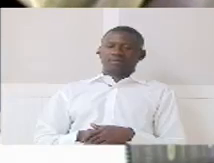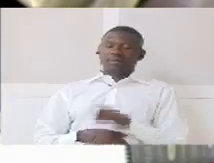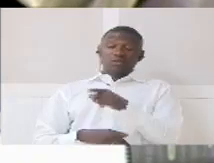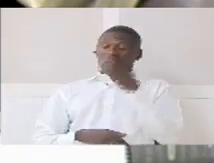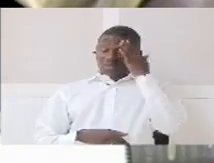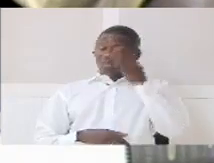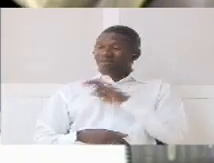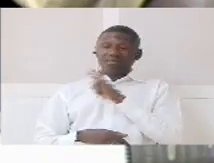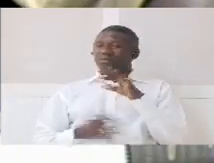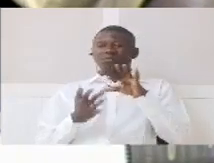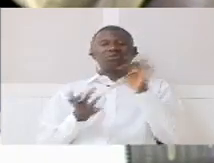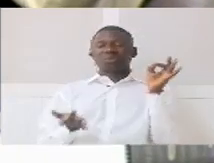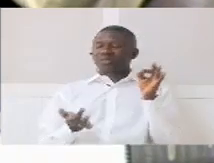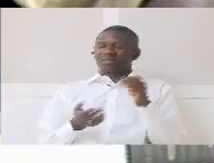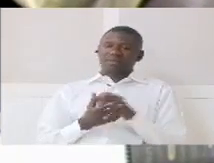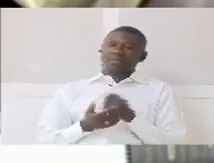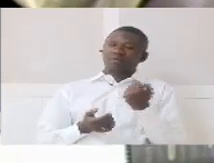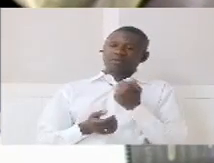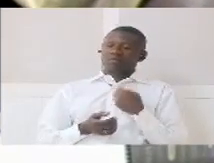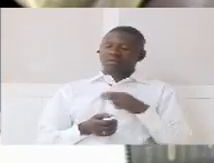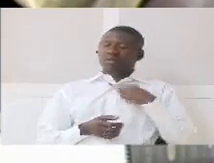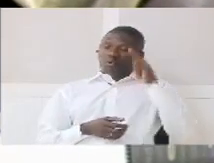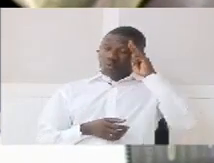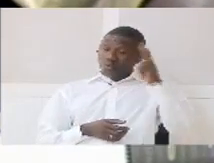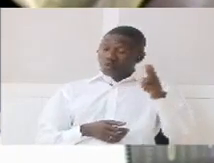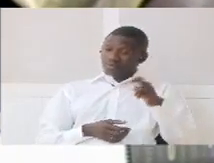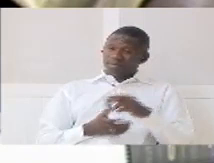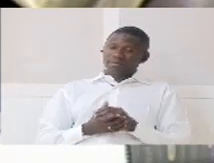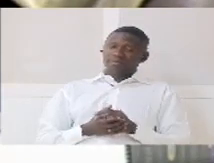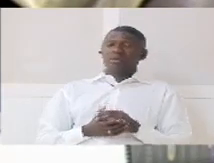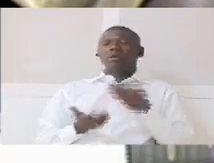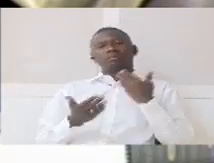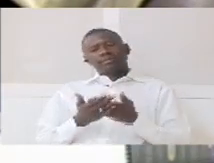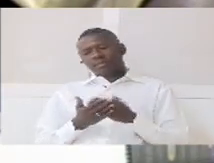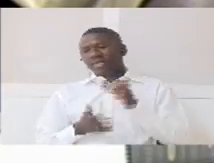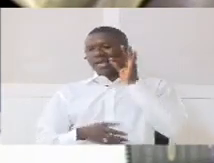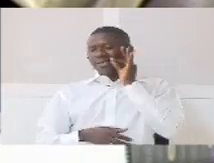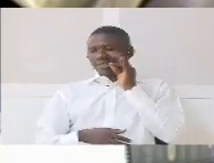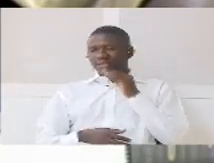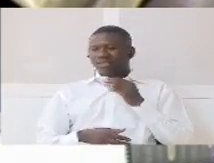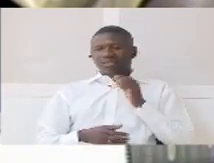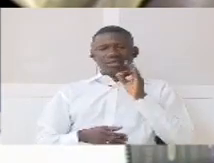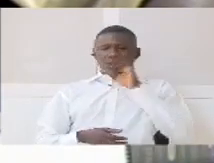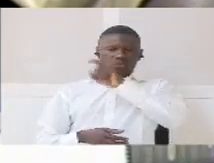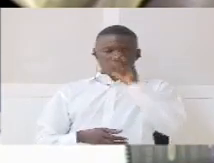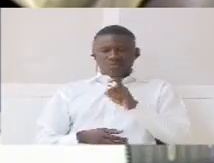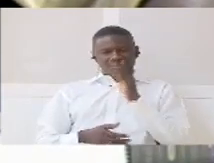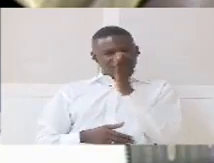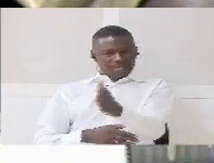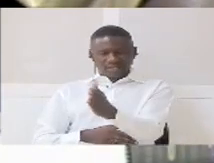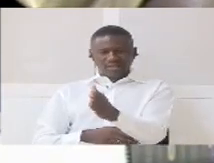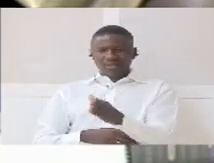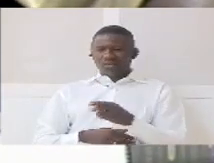have no choice. But could you answer the question more directly? Would you say that the food was good or the food quality was